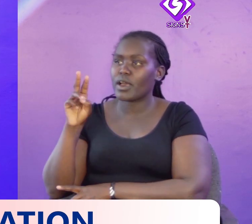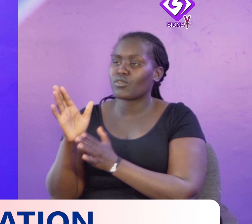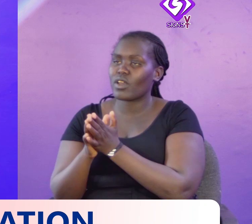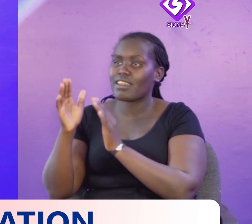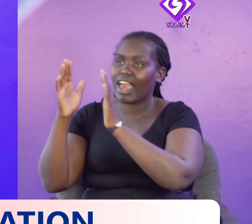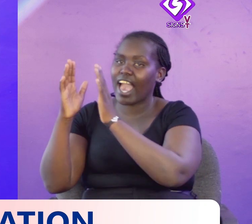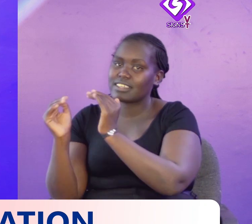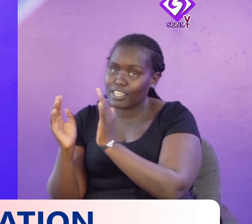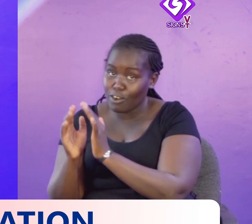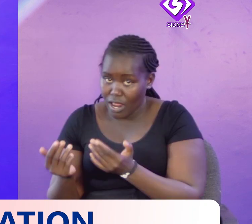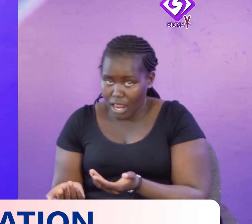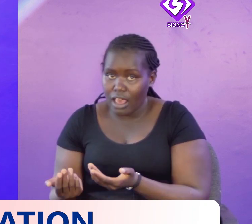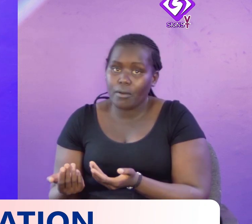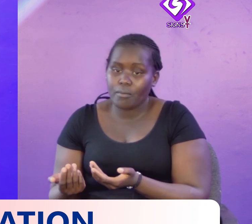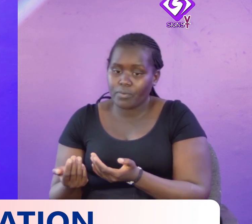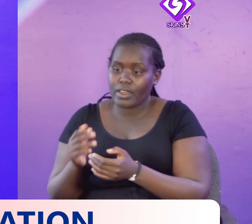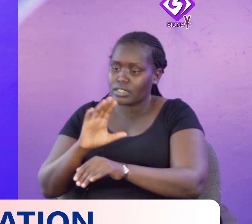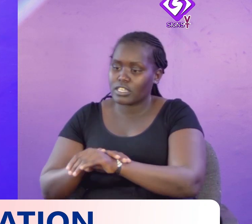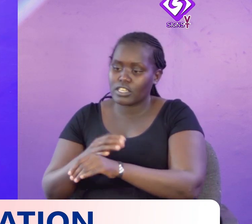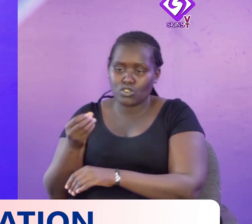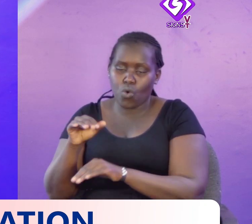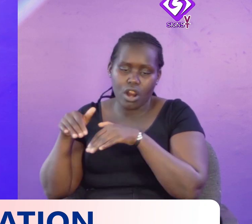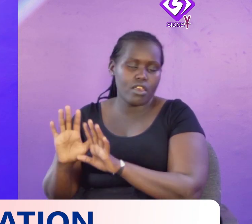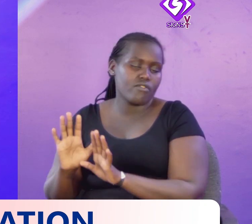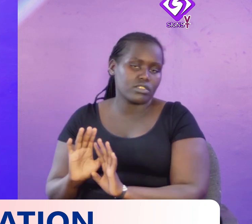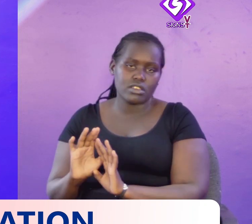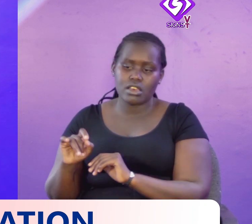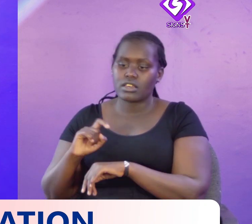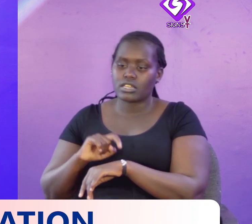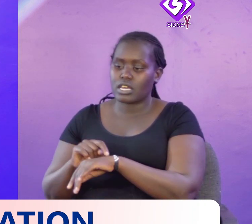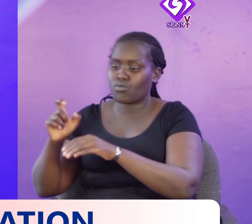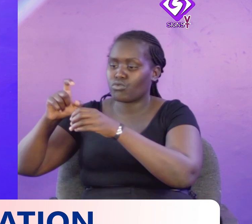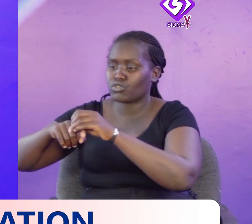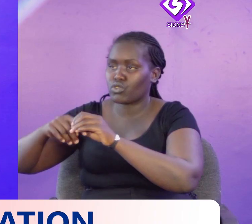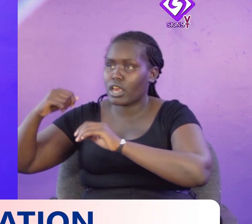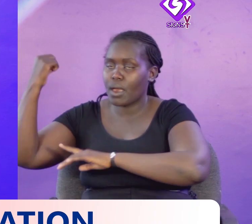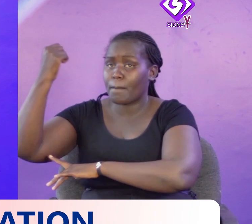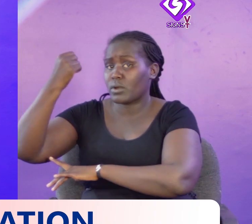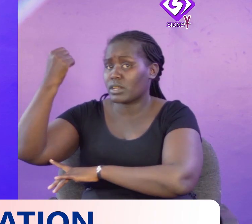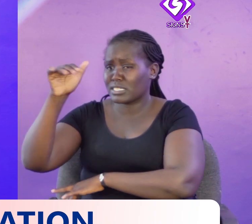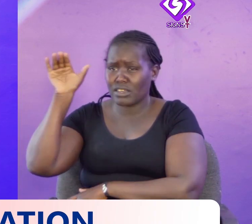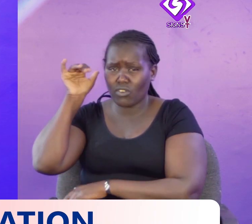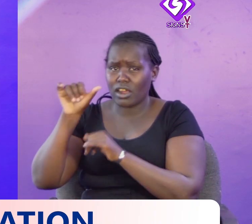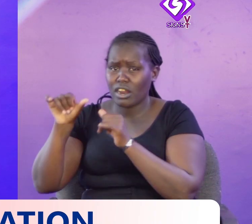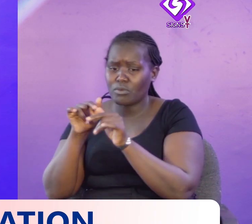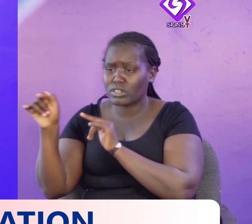Take it or leave it. Whenever we get into politics, have you heard of